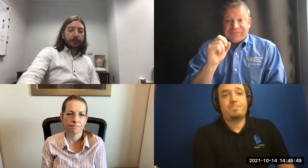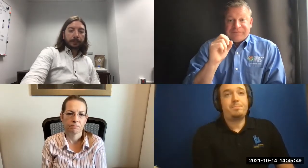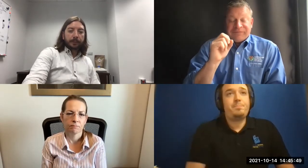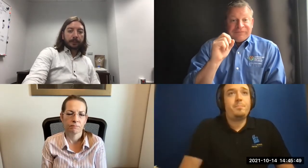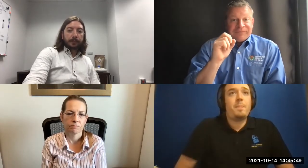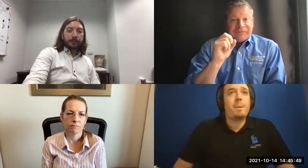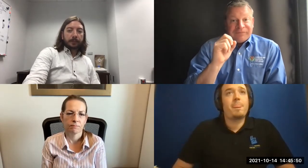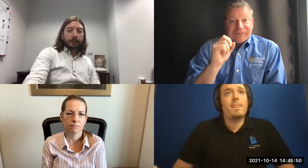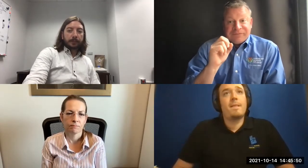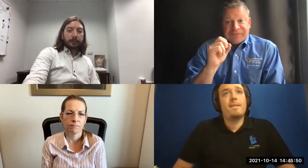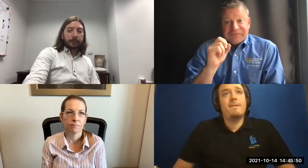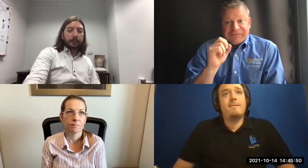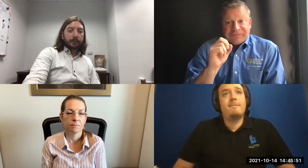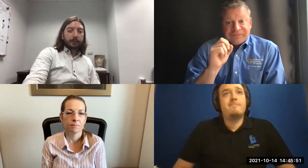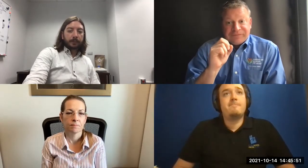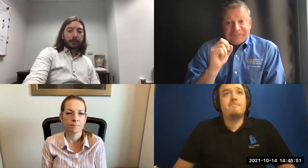there.